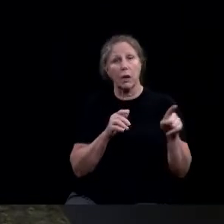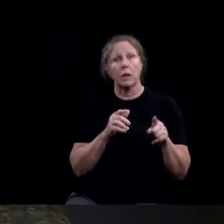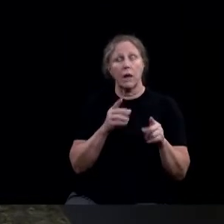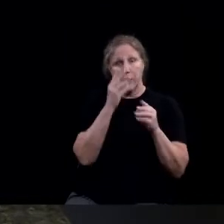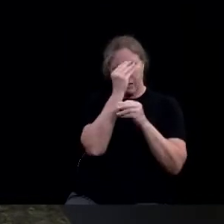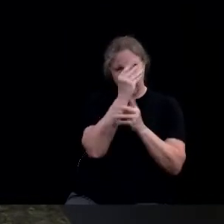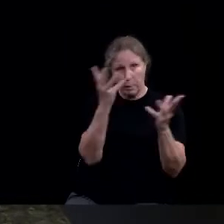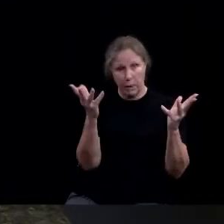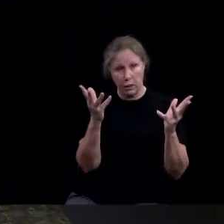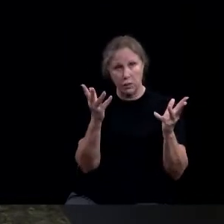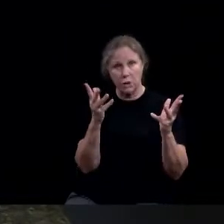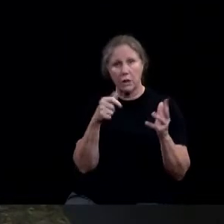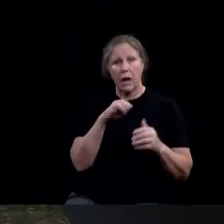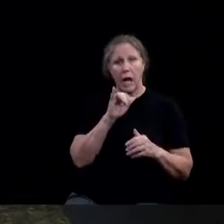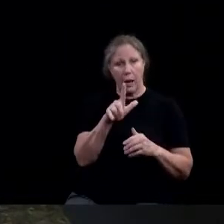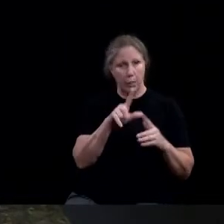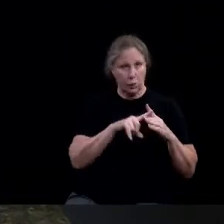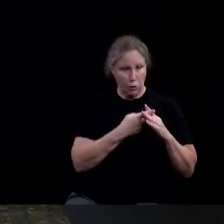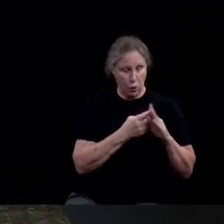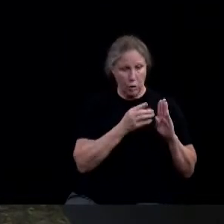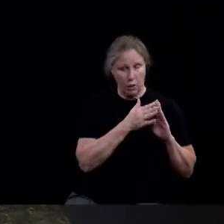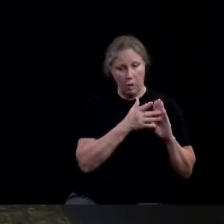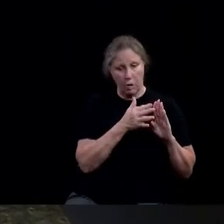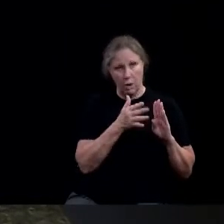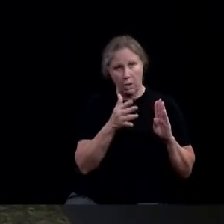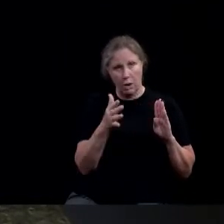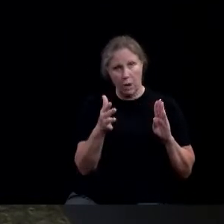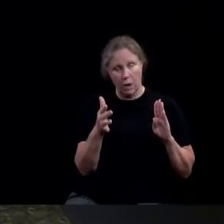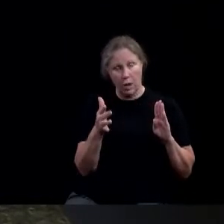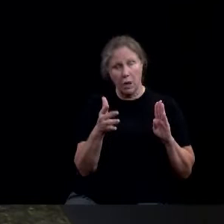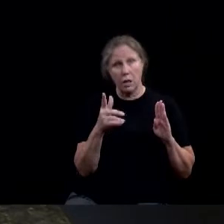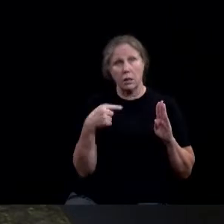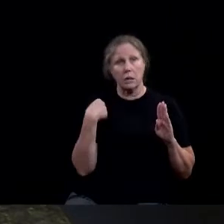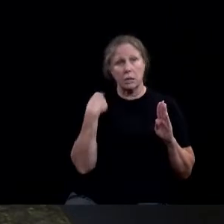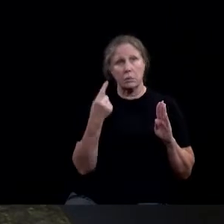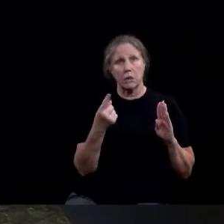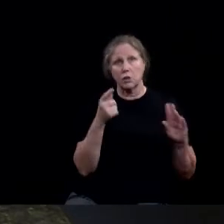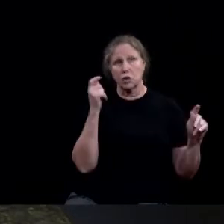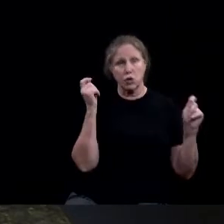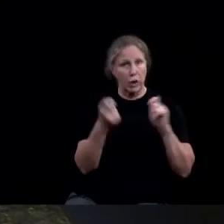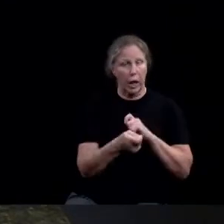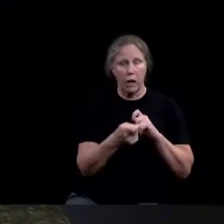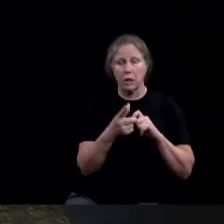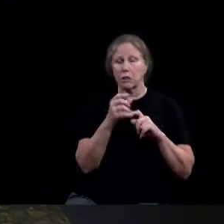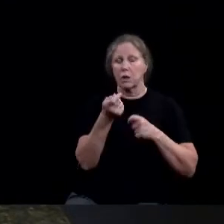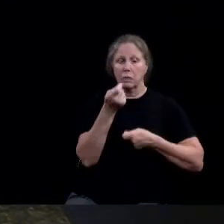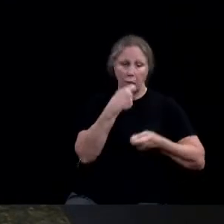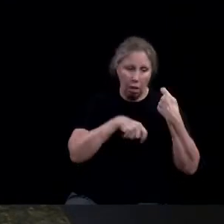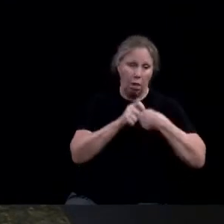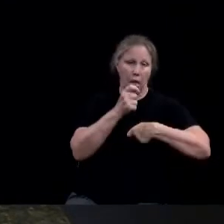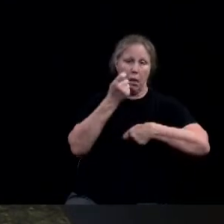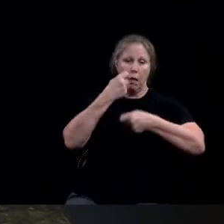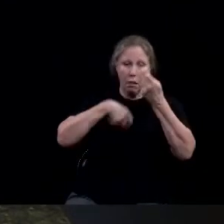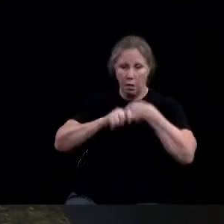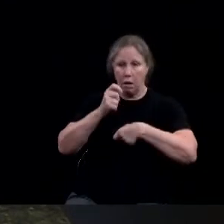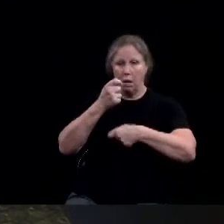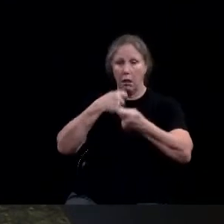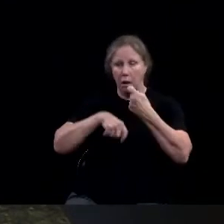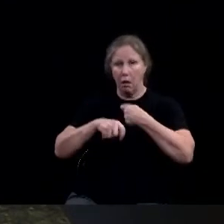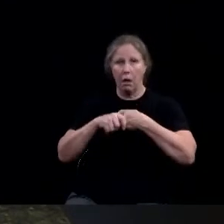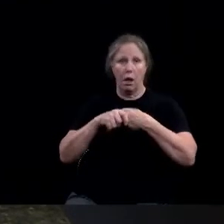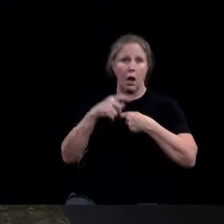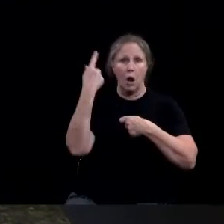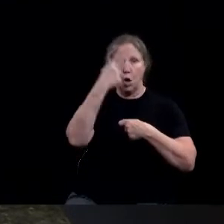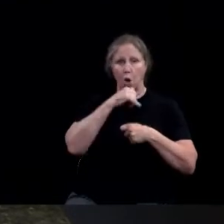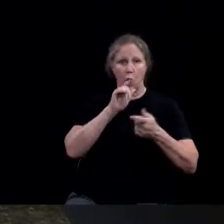and it's been changed and reimagined more than 10 to 15 times, to put